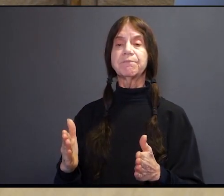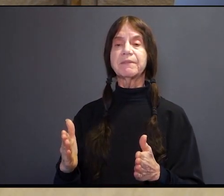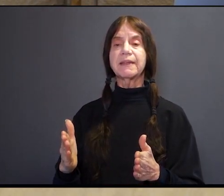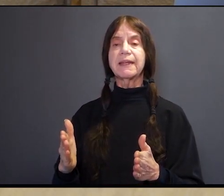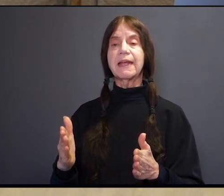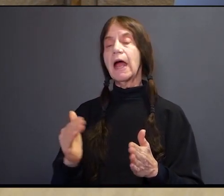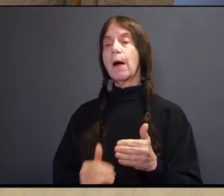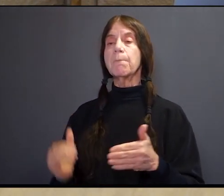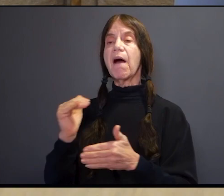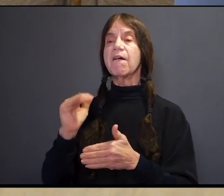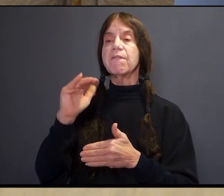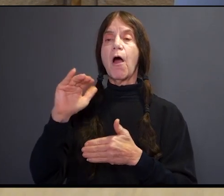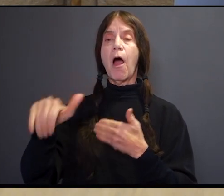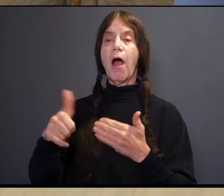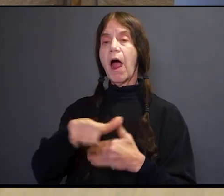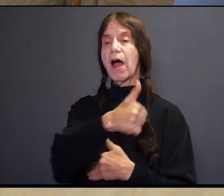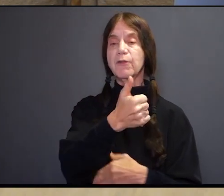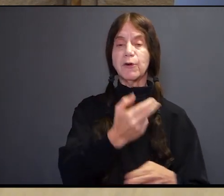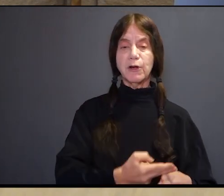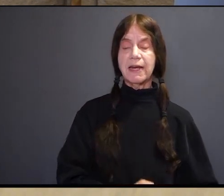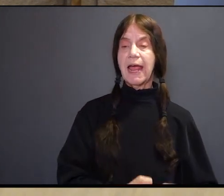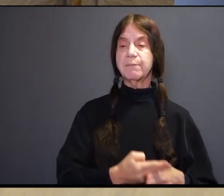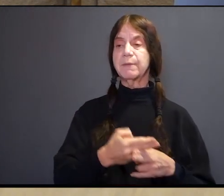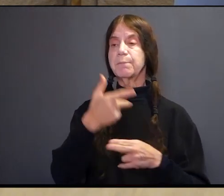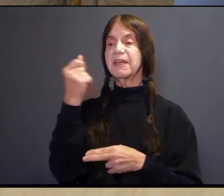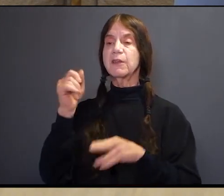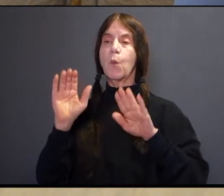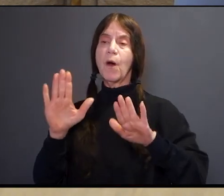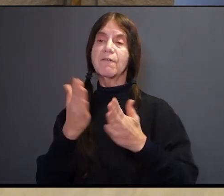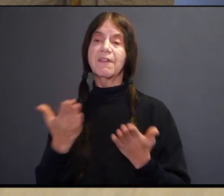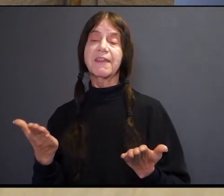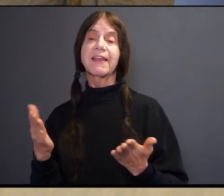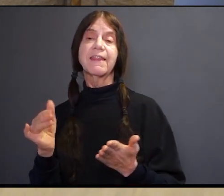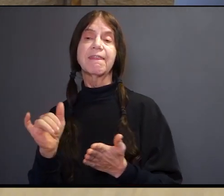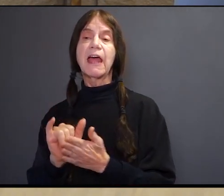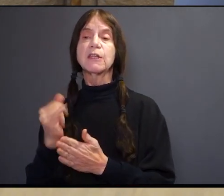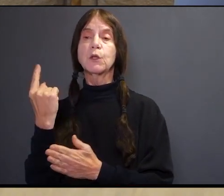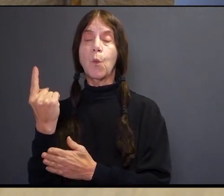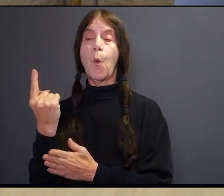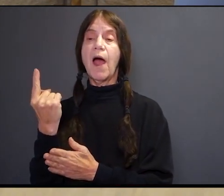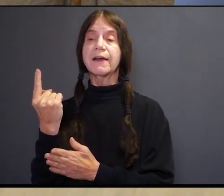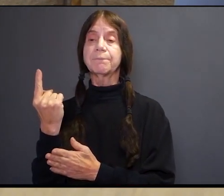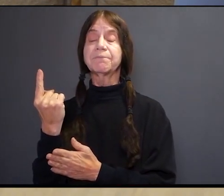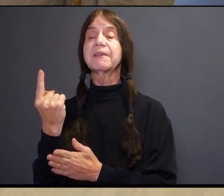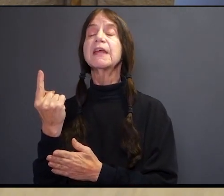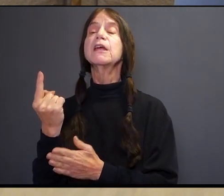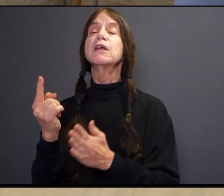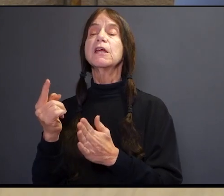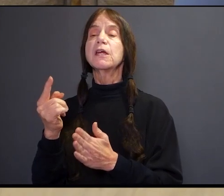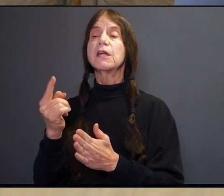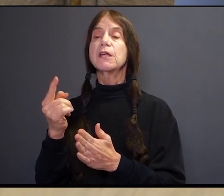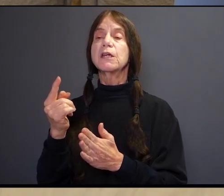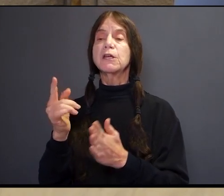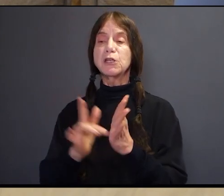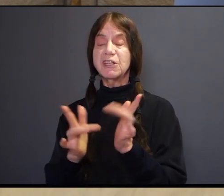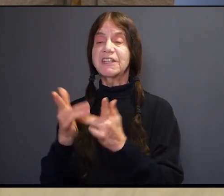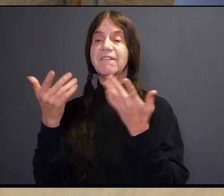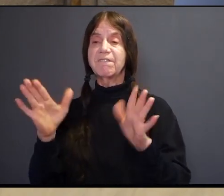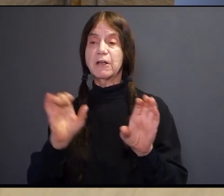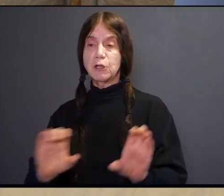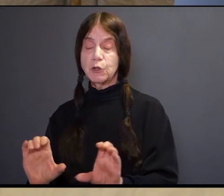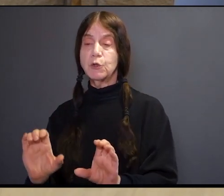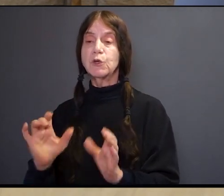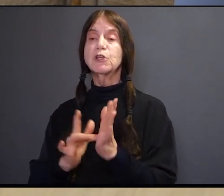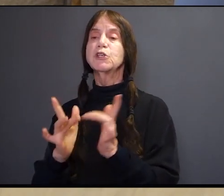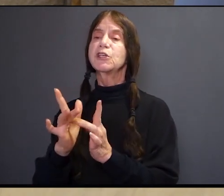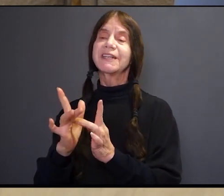name above every name, because of the wonderful thing that the one with the name has done for us. Jesus'